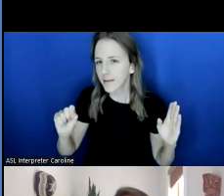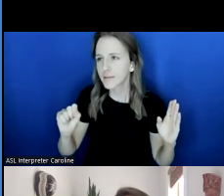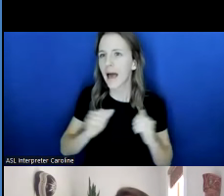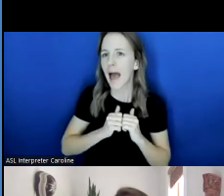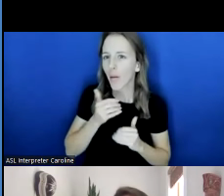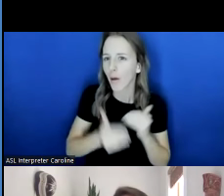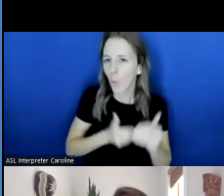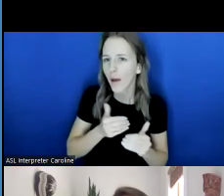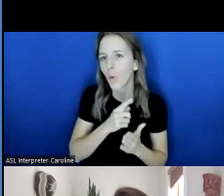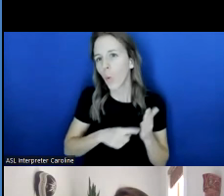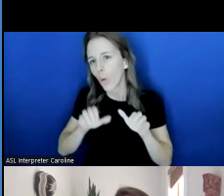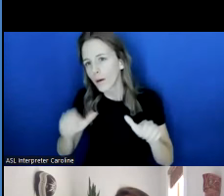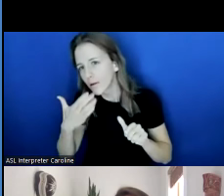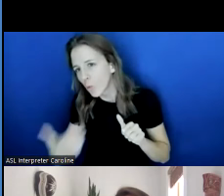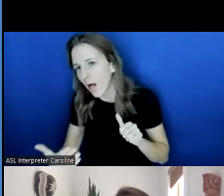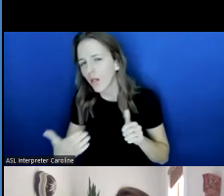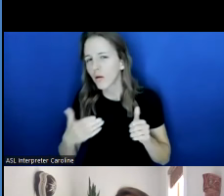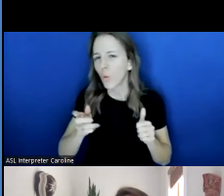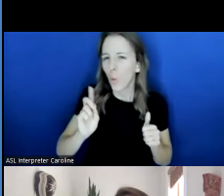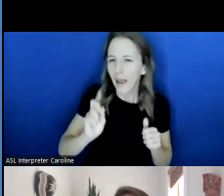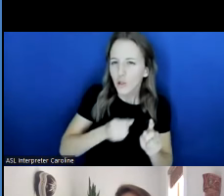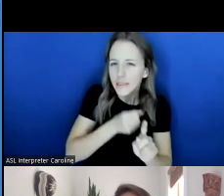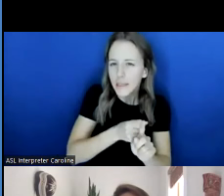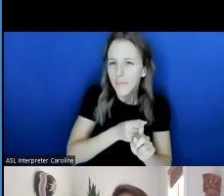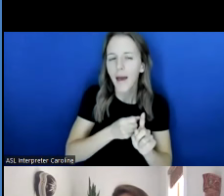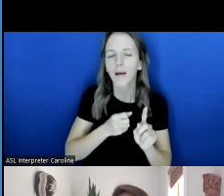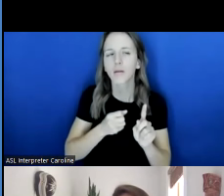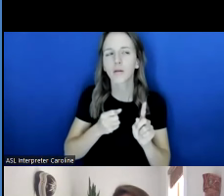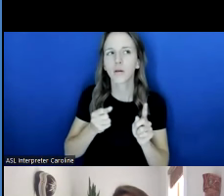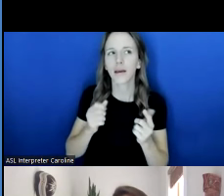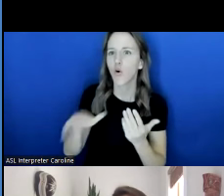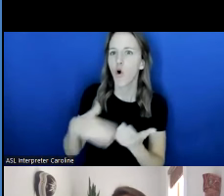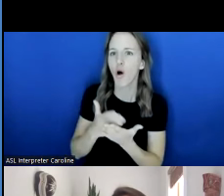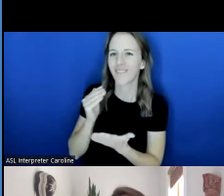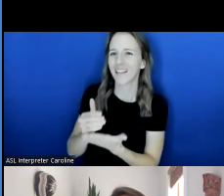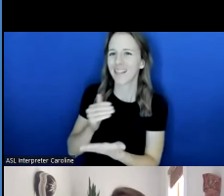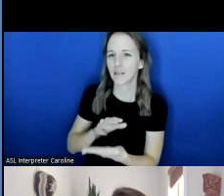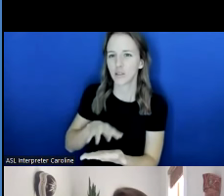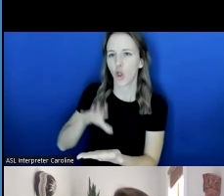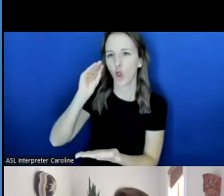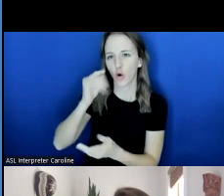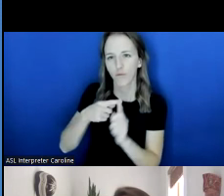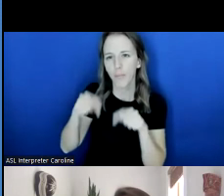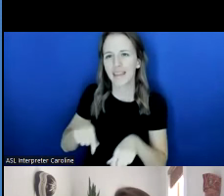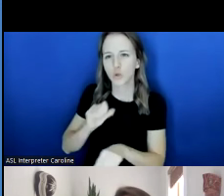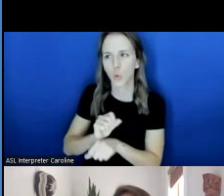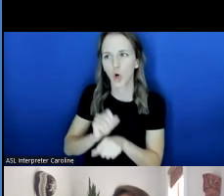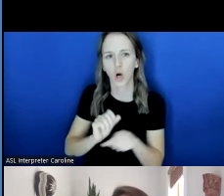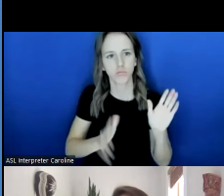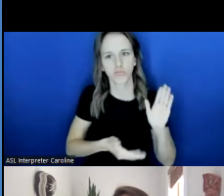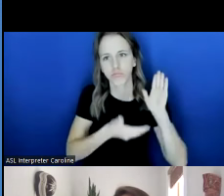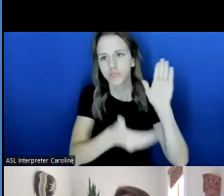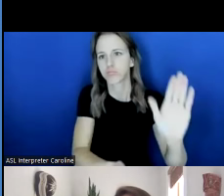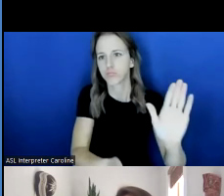well, and where sort of the impact was, and how do we take the lessons that we've learned from this work and carry it